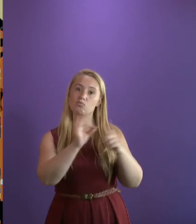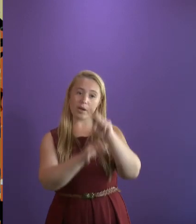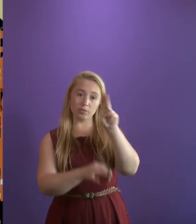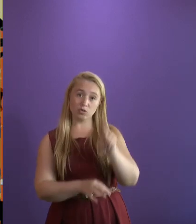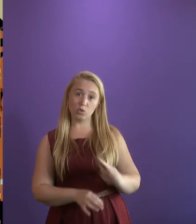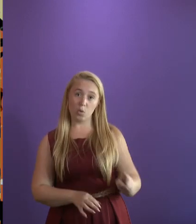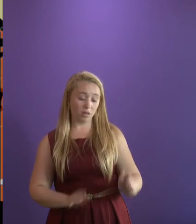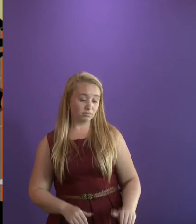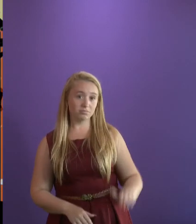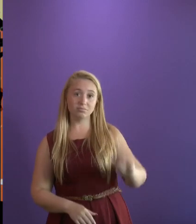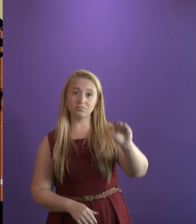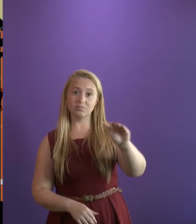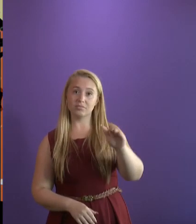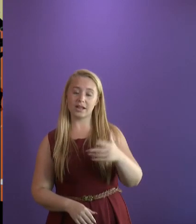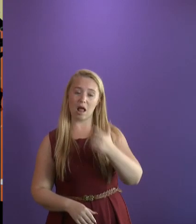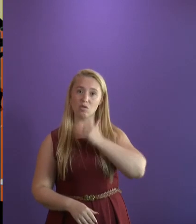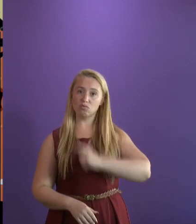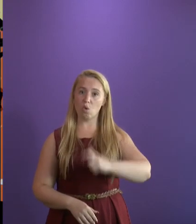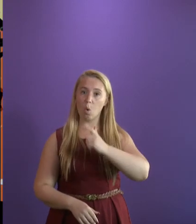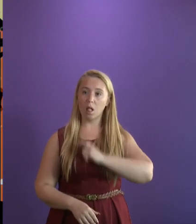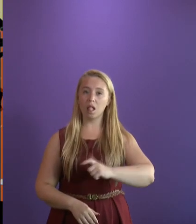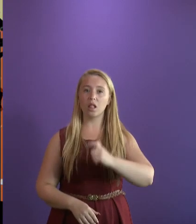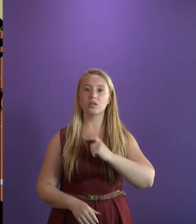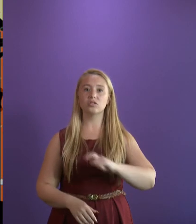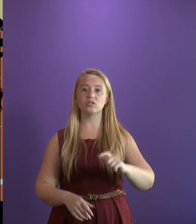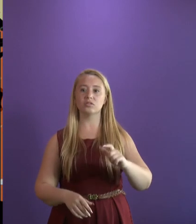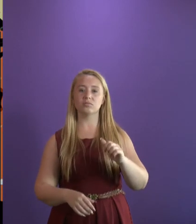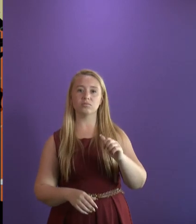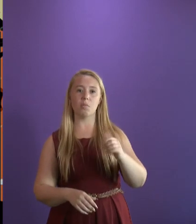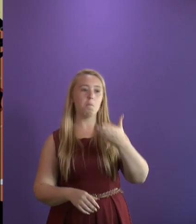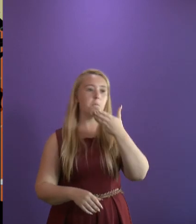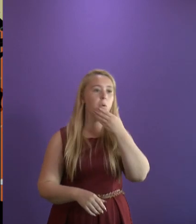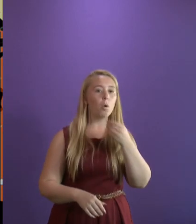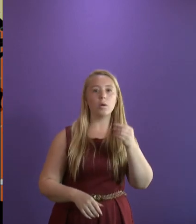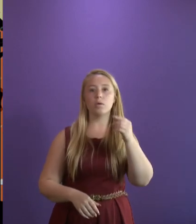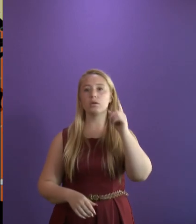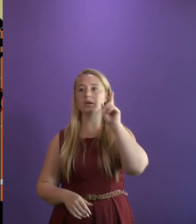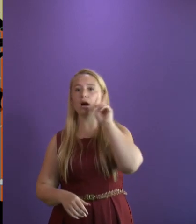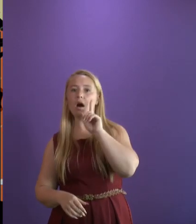how the roles of girls and boys